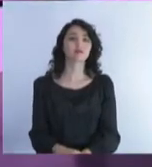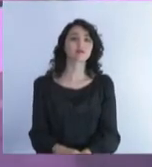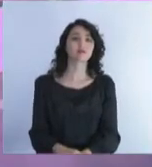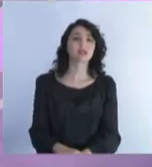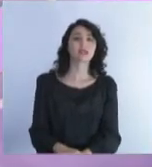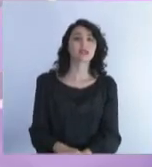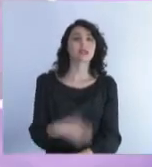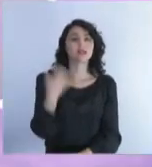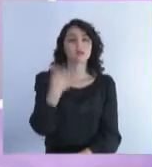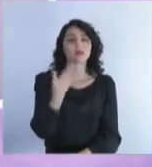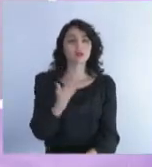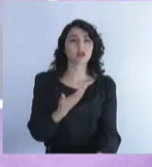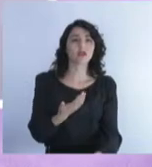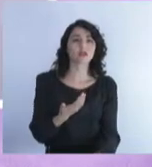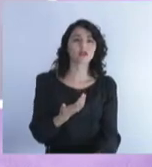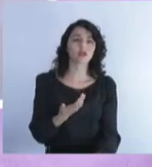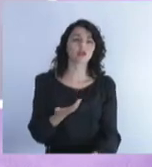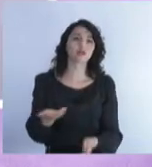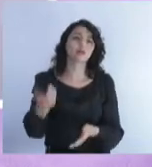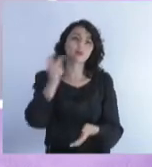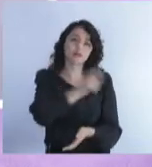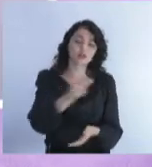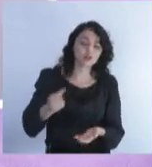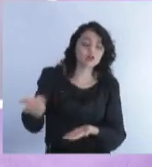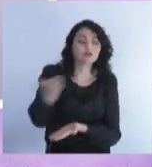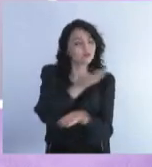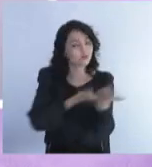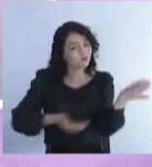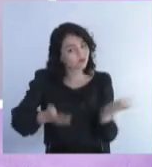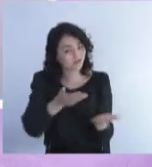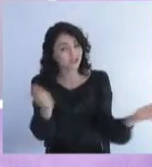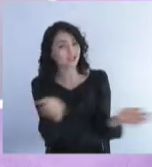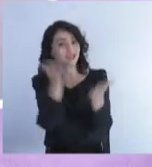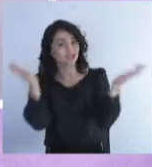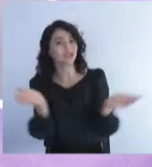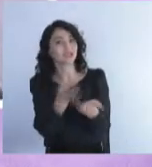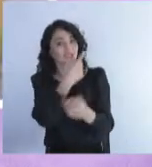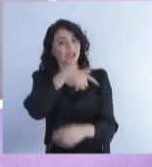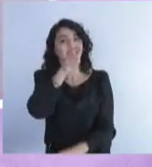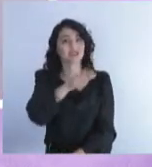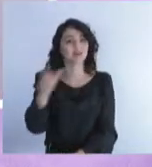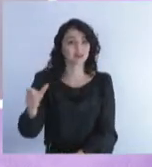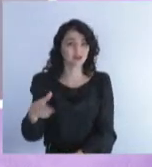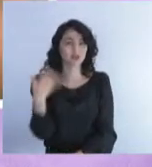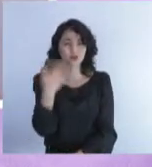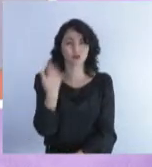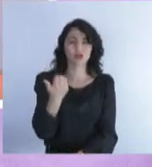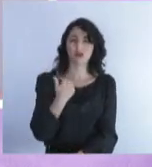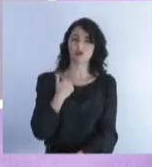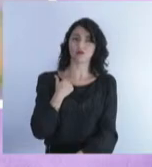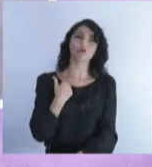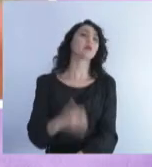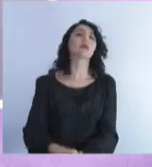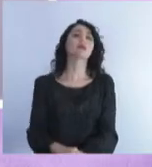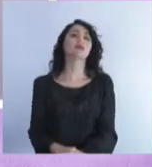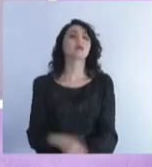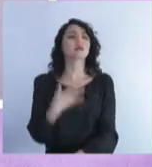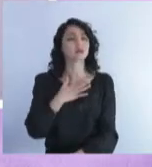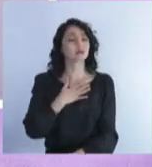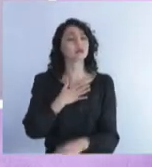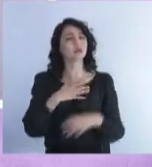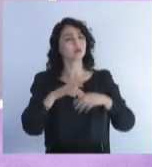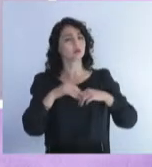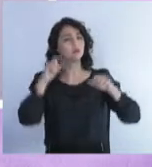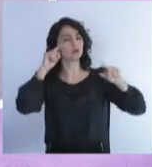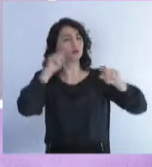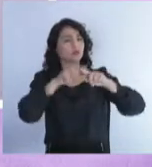to articulate a shared mission that is inspiring to other people, a sense of purpose, a sense of meaning. And by the way,